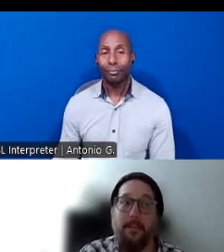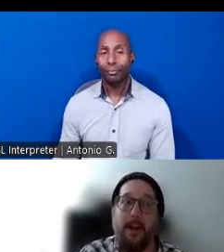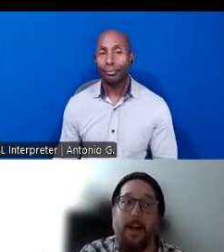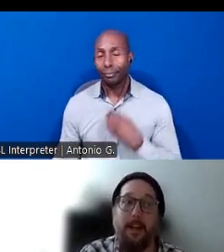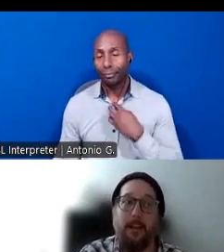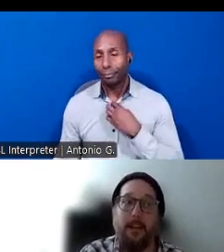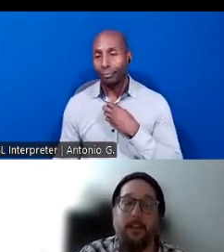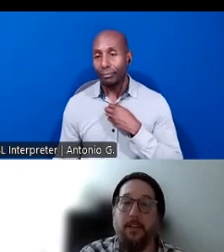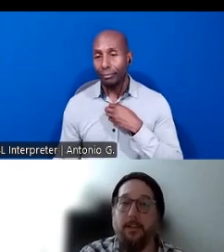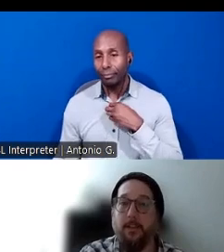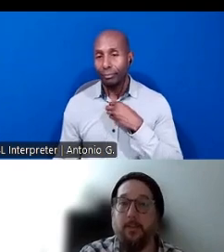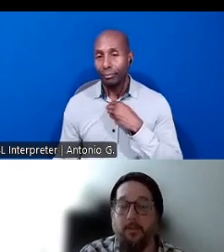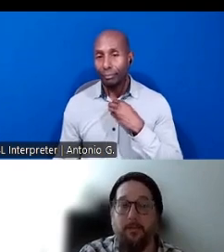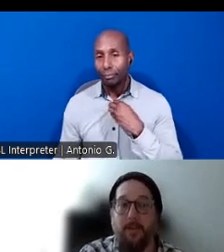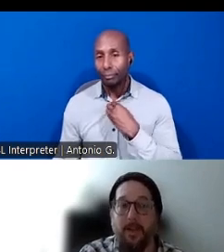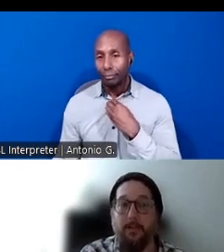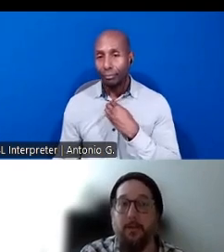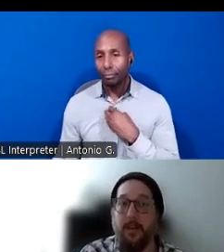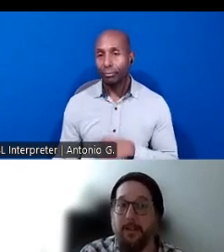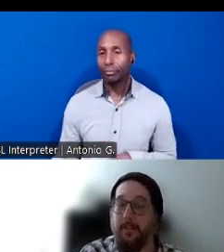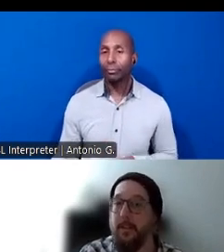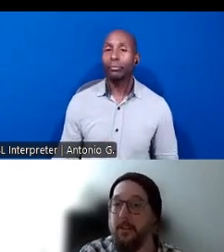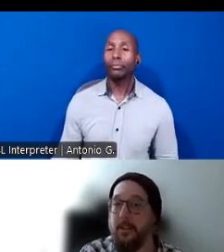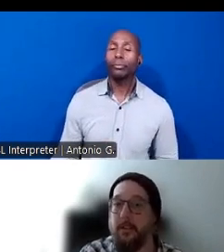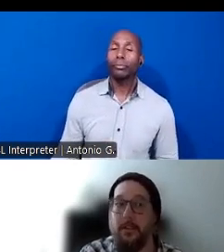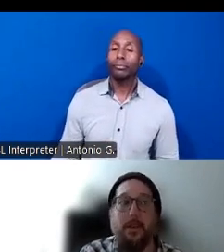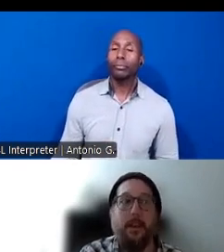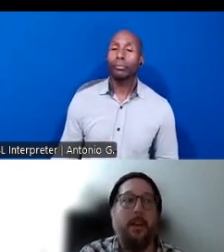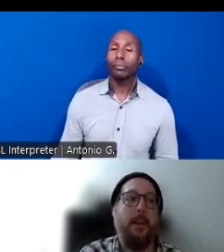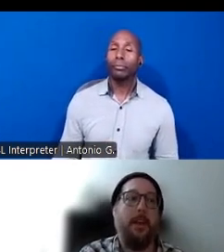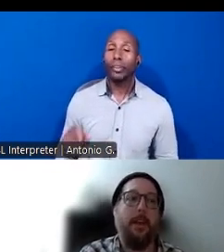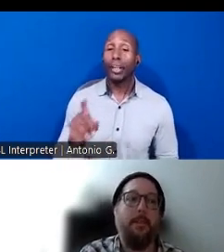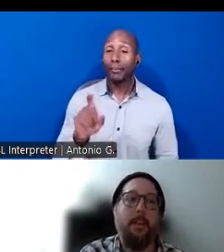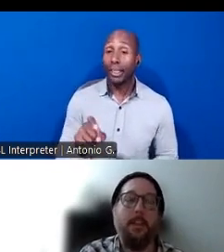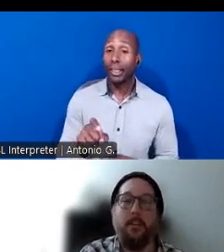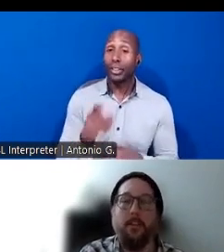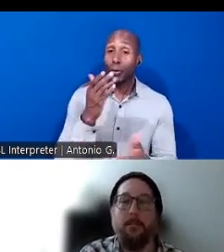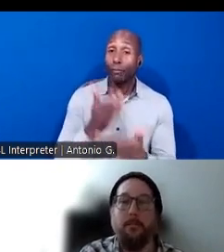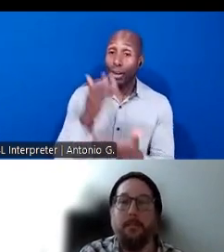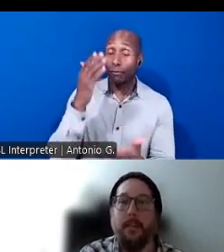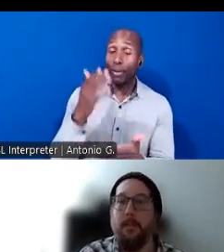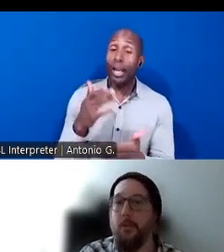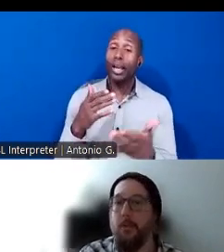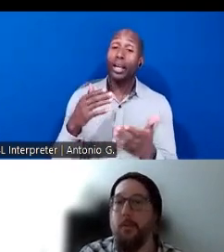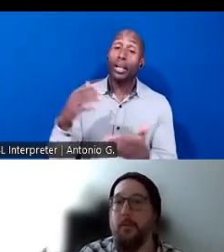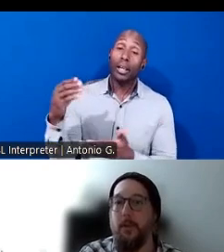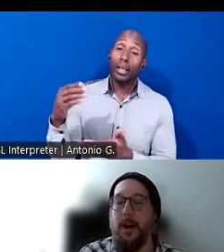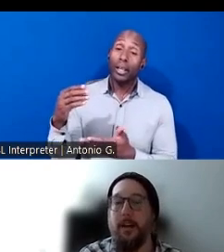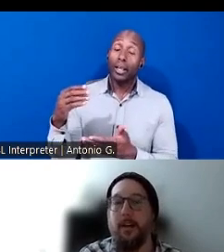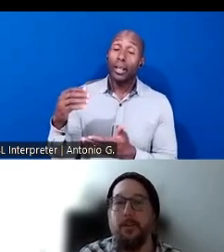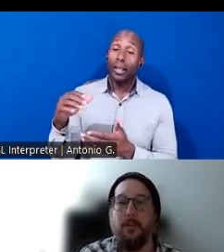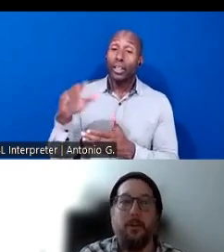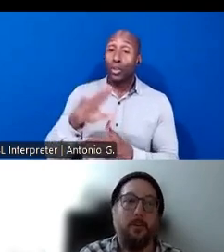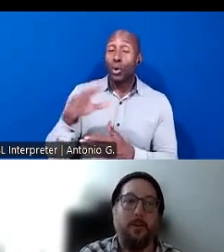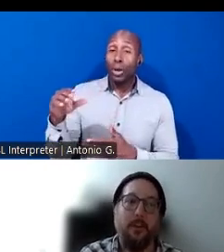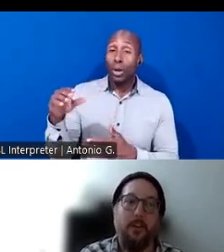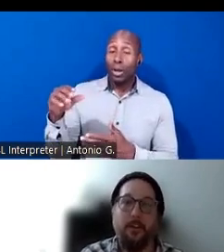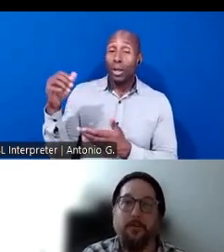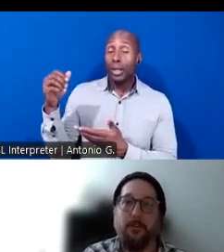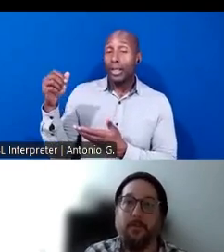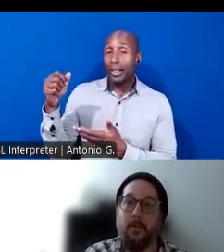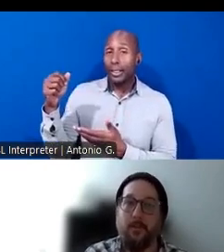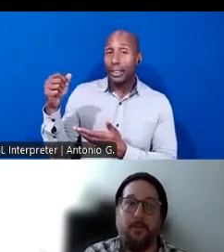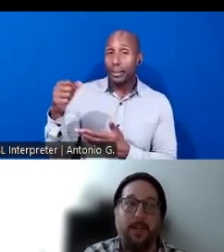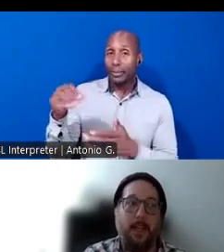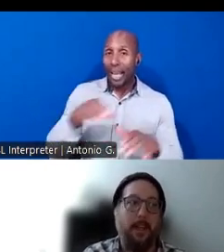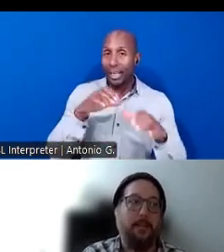to verify the grant supported activities that you're doing, if you need to get approval for products or